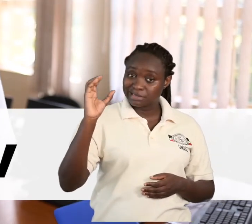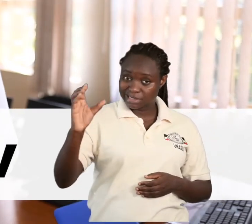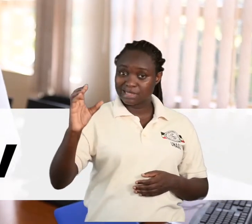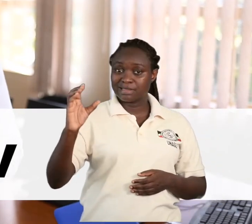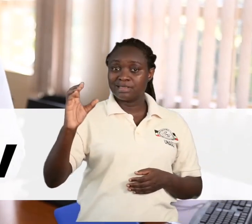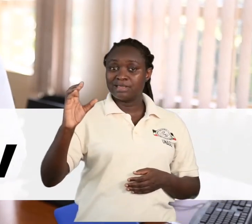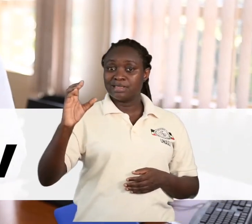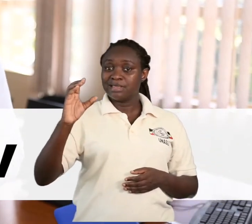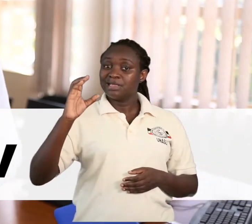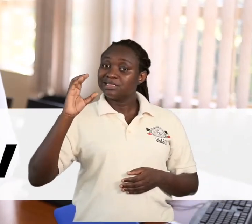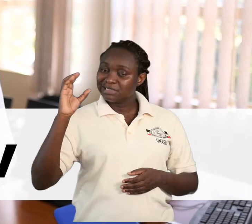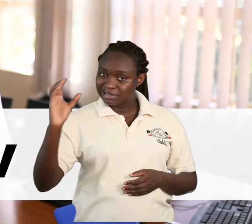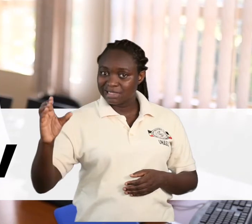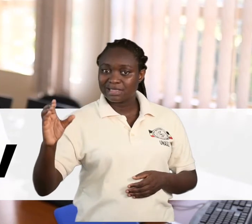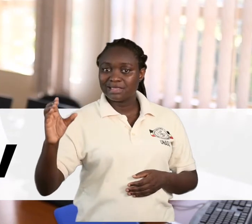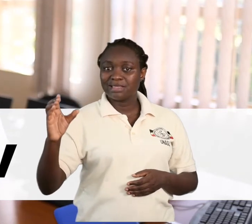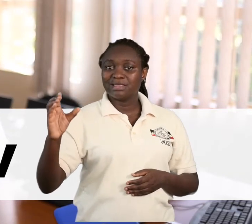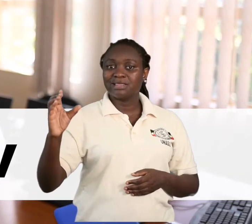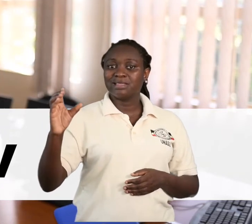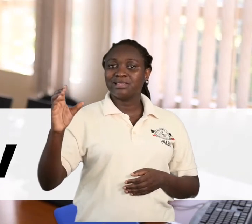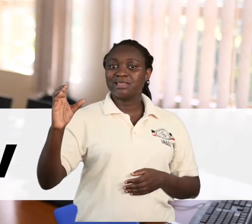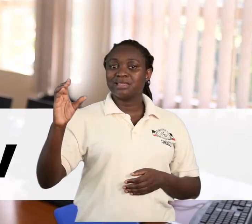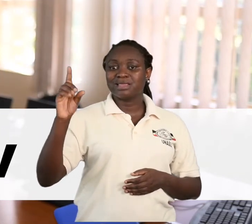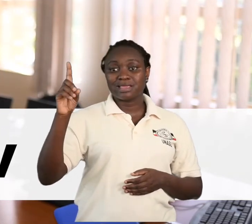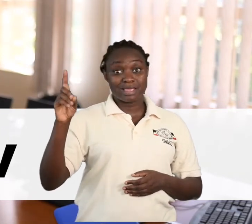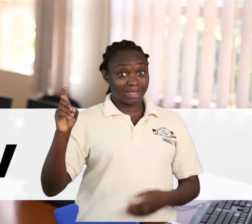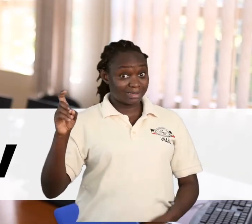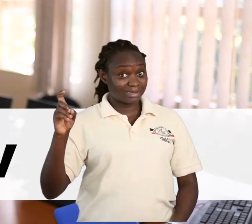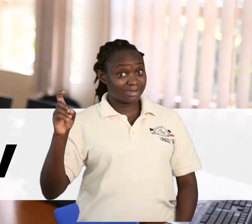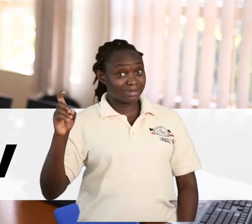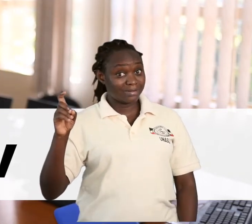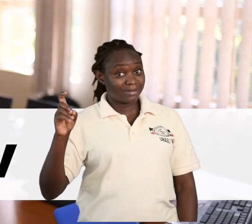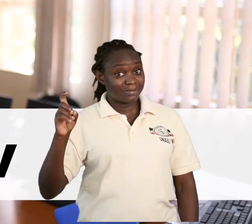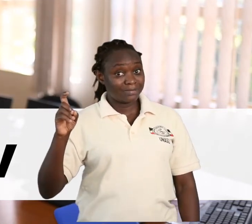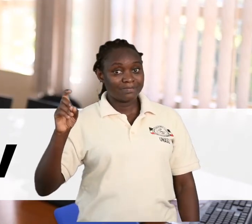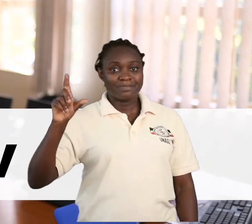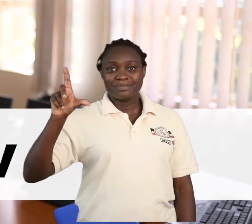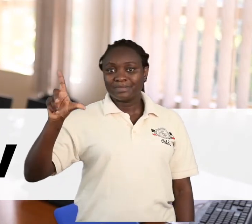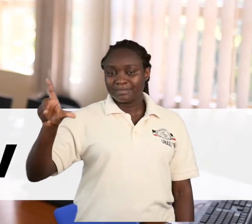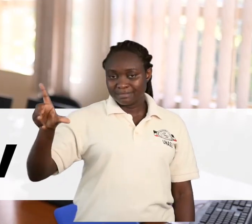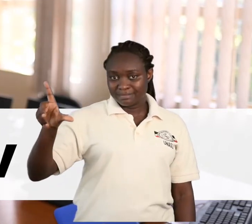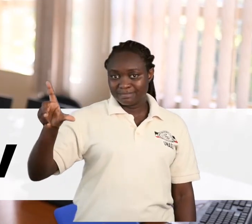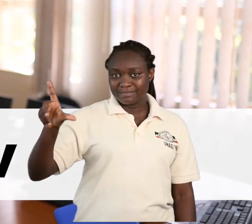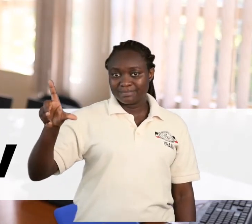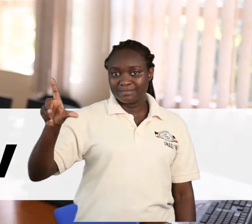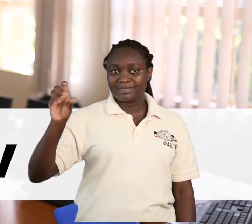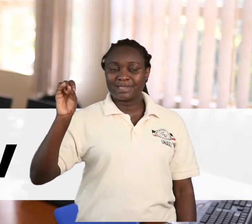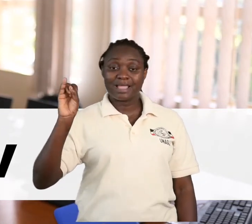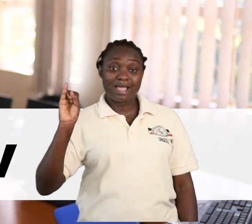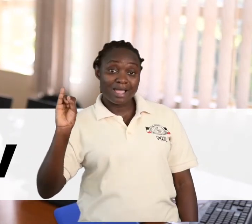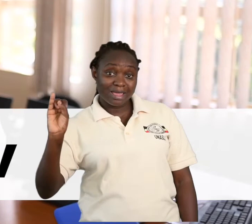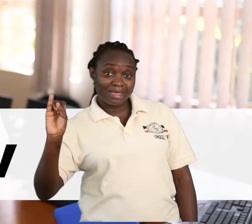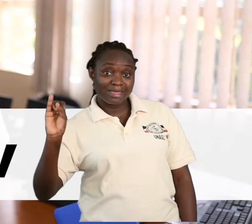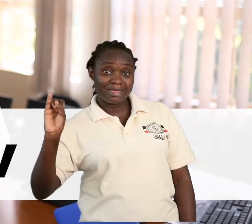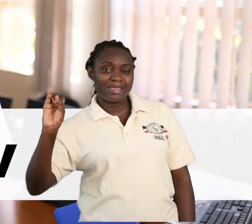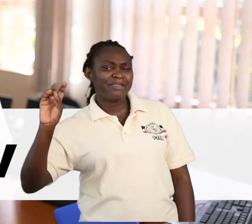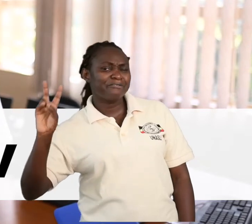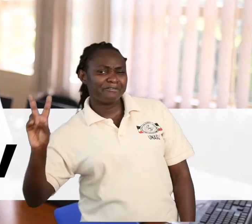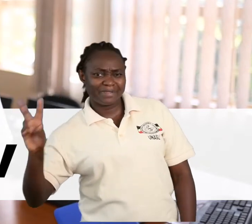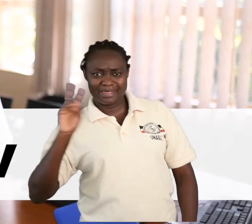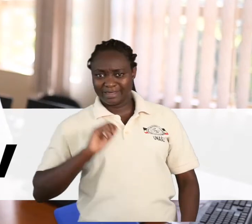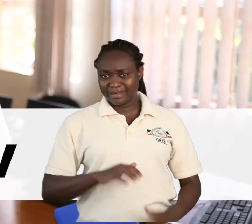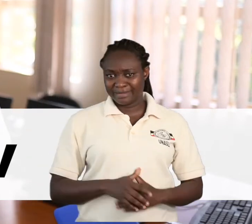C, C, X, L, I,